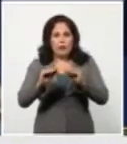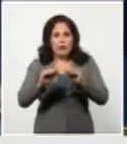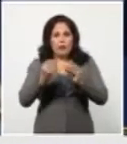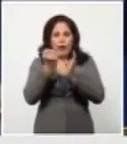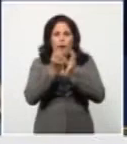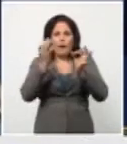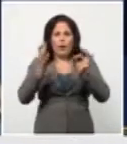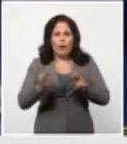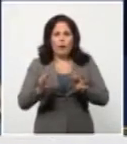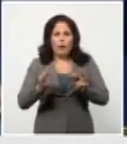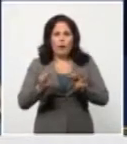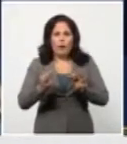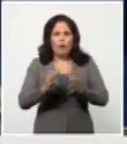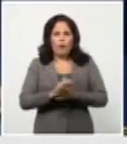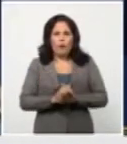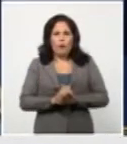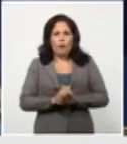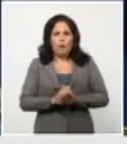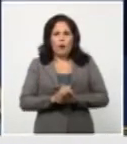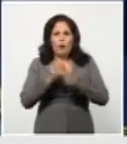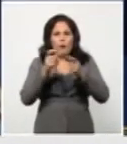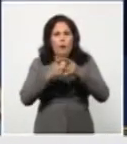continue reporting COVID-19,